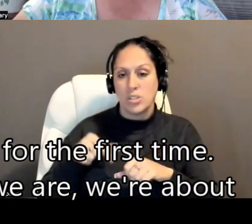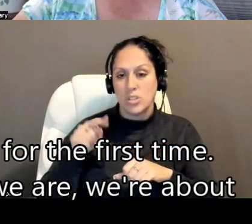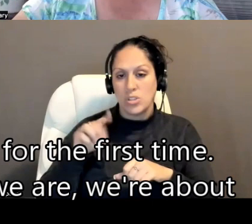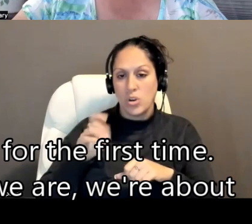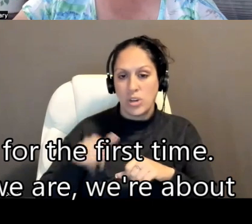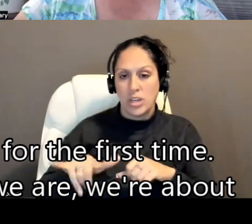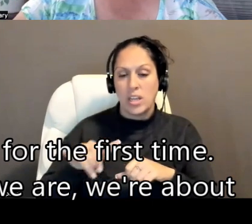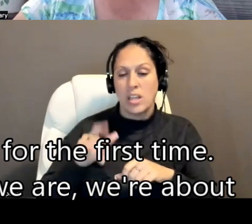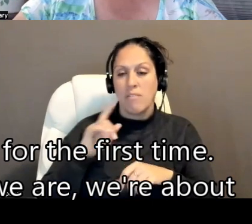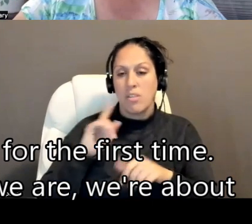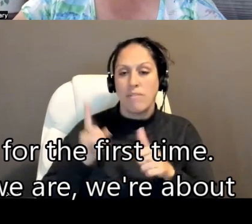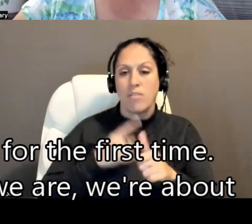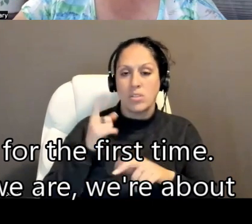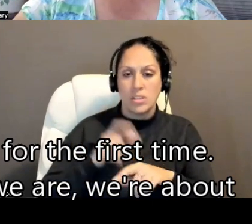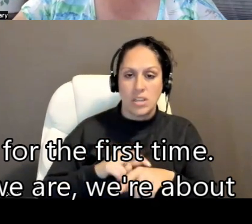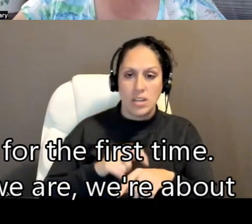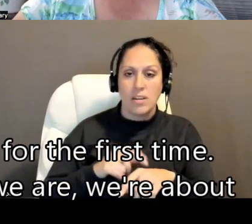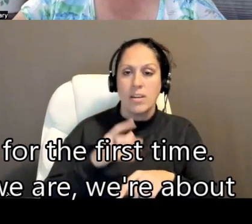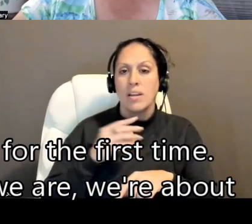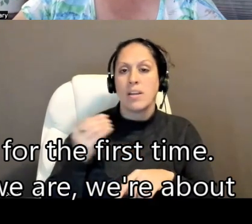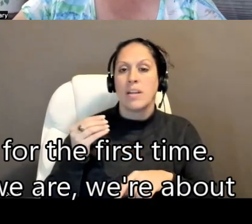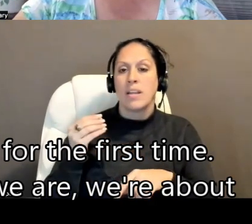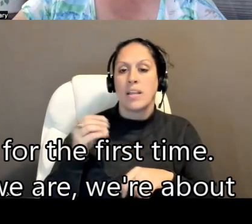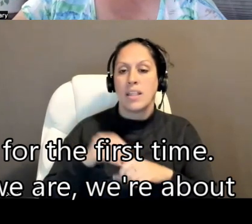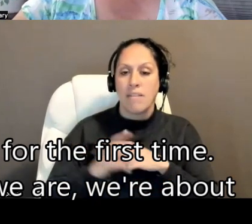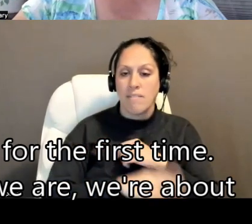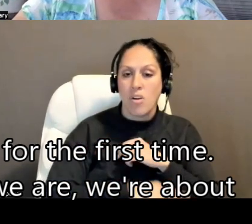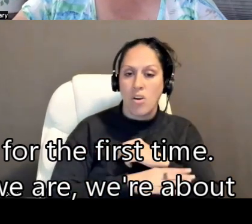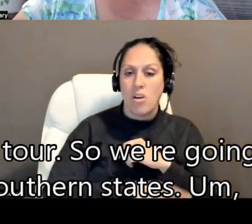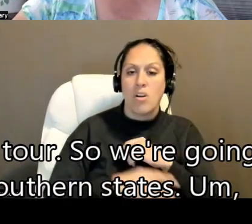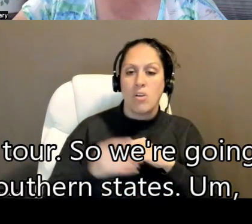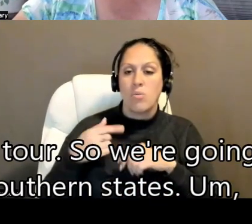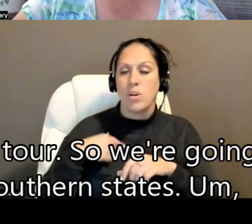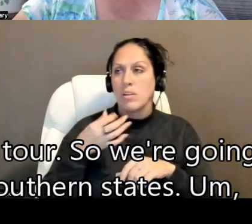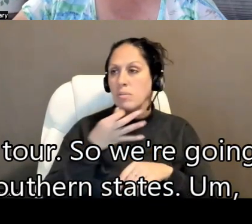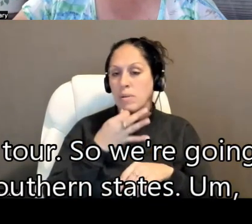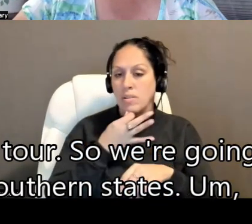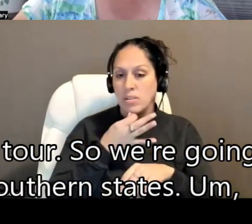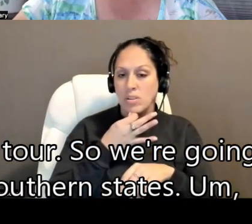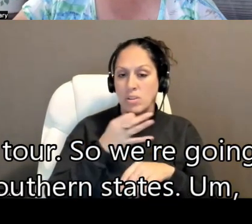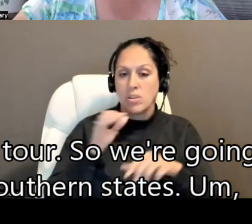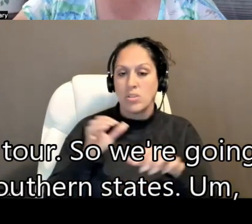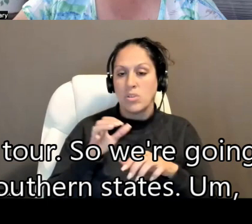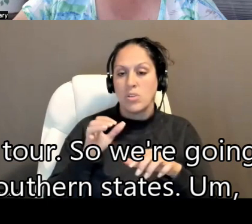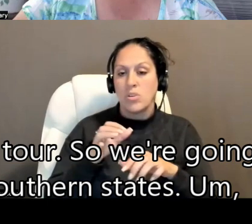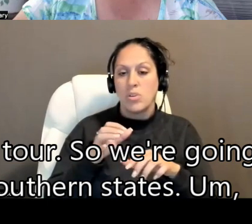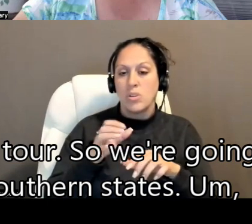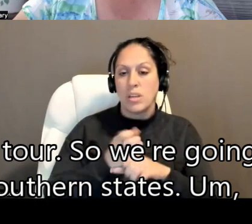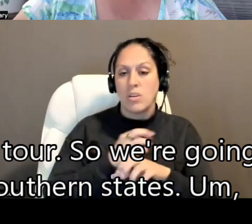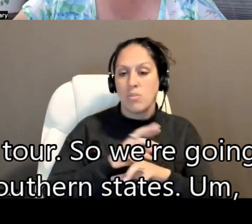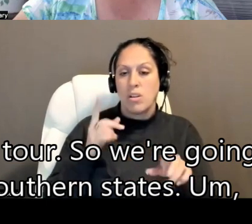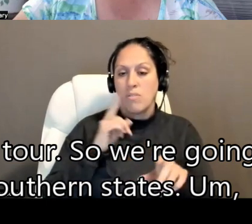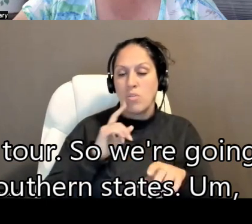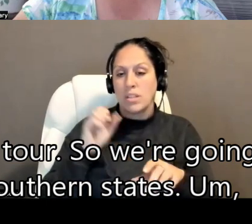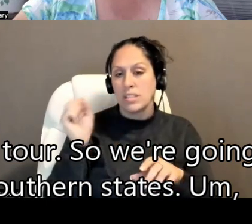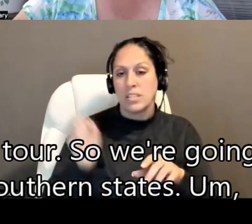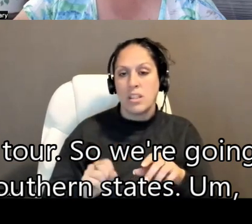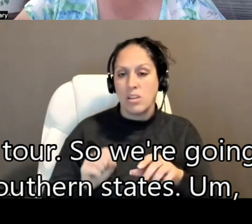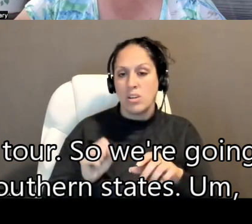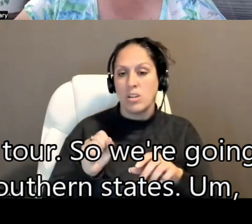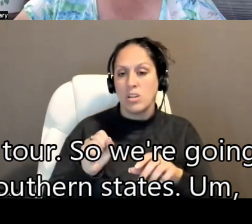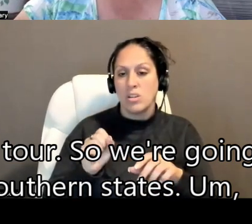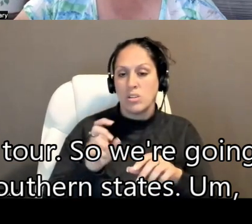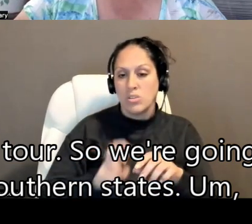And then in the fall, we're about to gear up for a southern tour. So we're going to